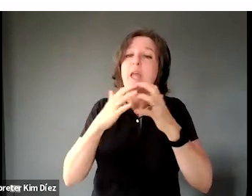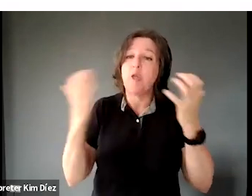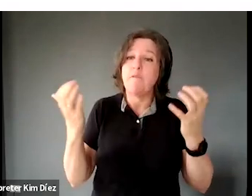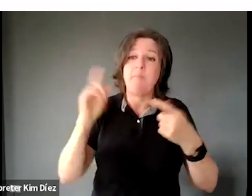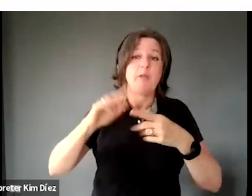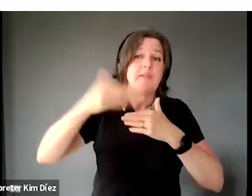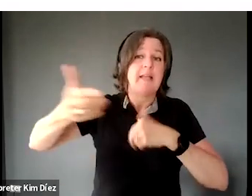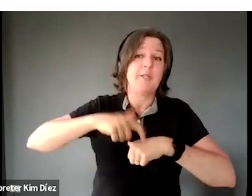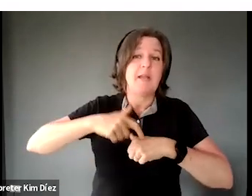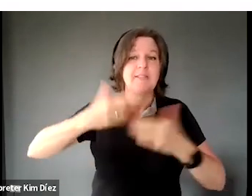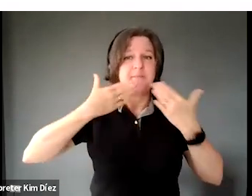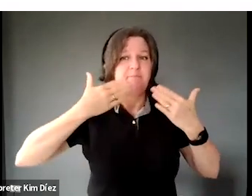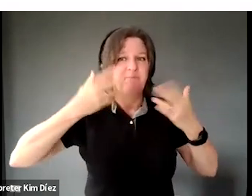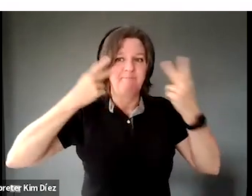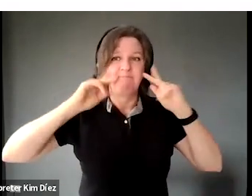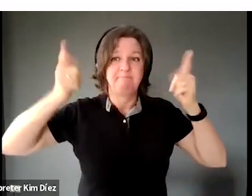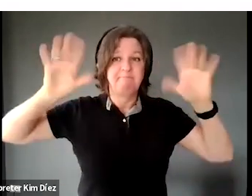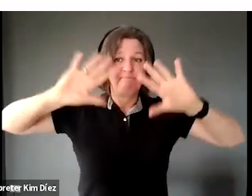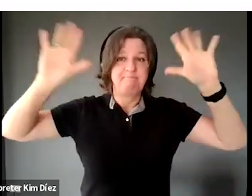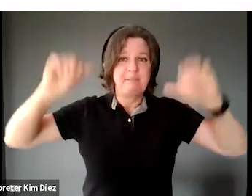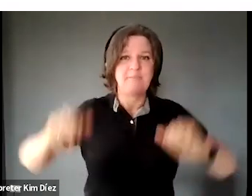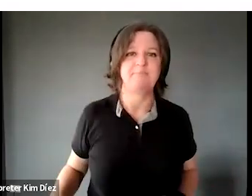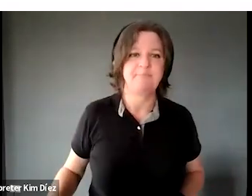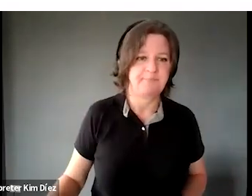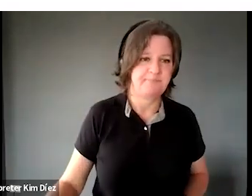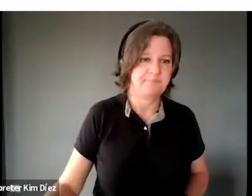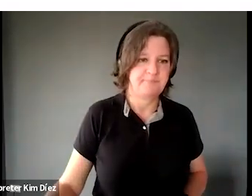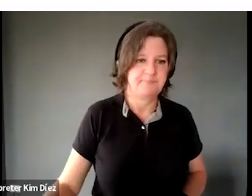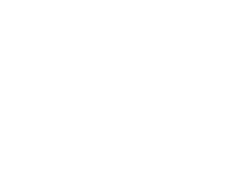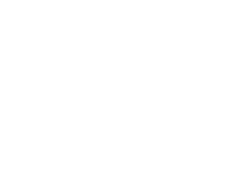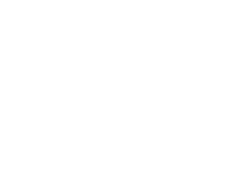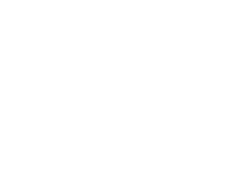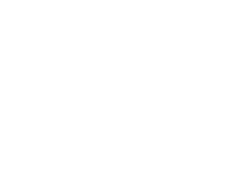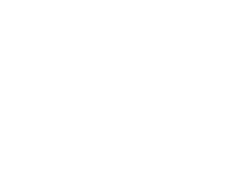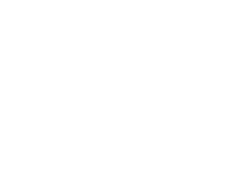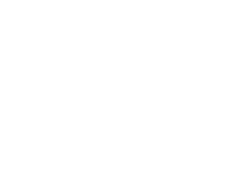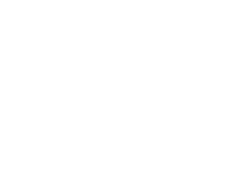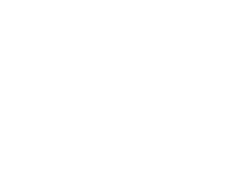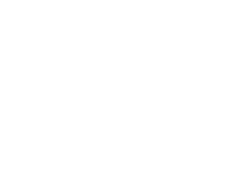It's done by a foundation in Nicaragua. Thank you and goodbye.